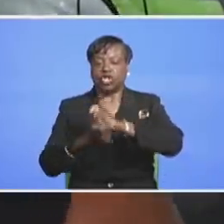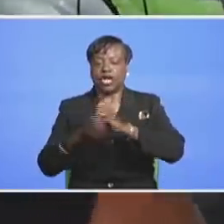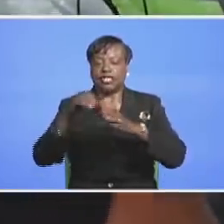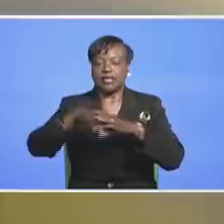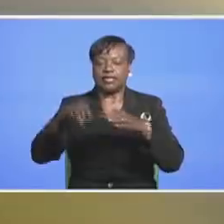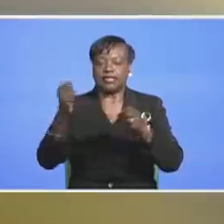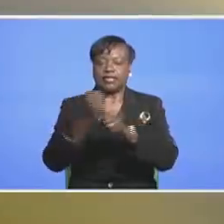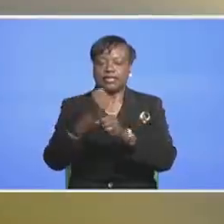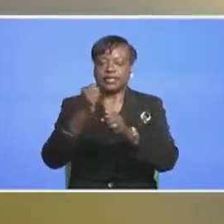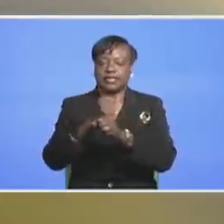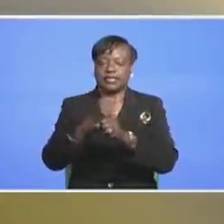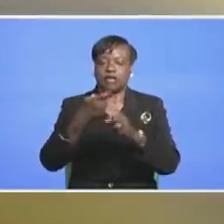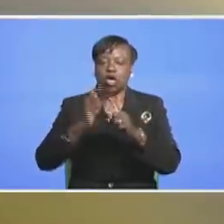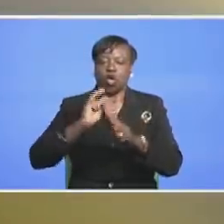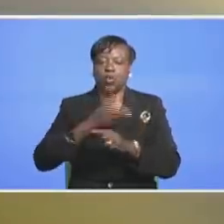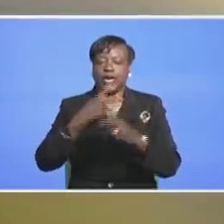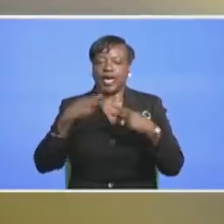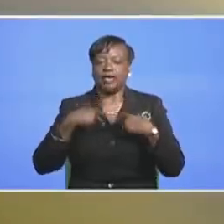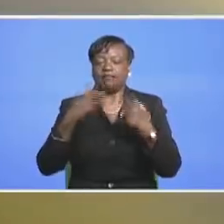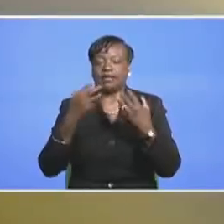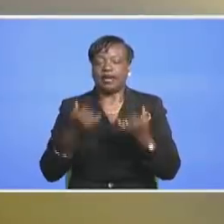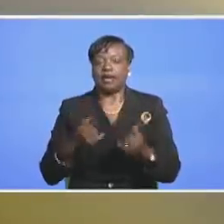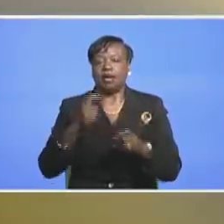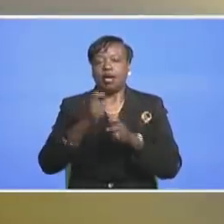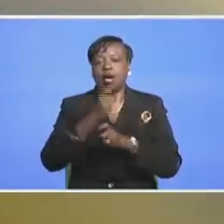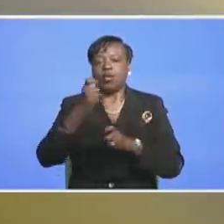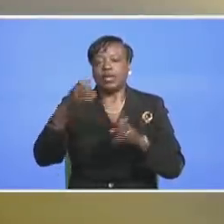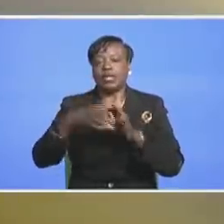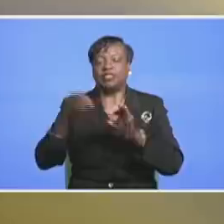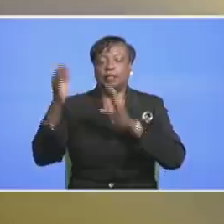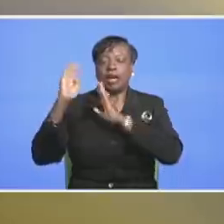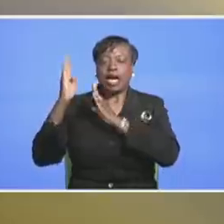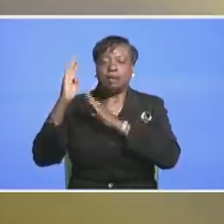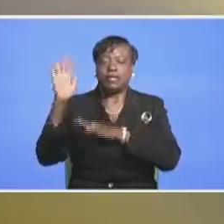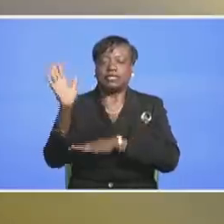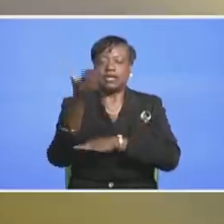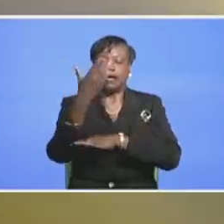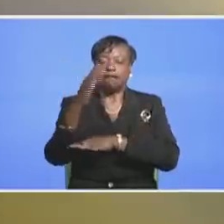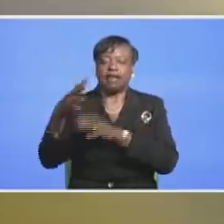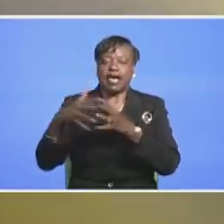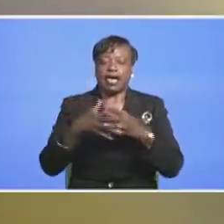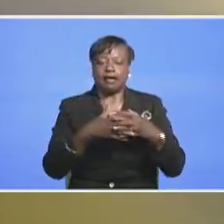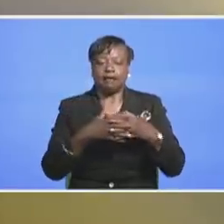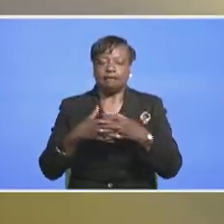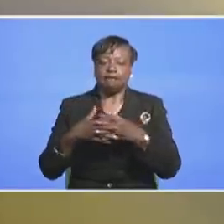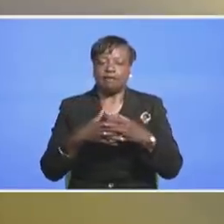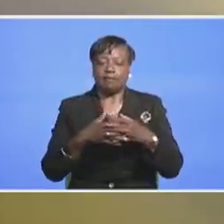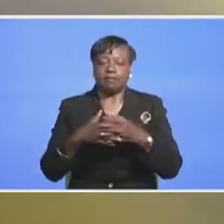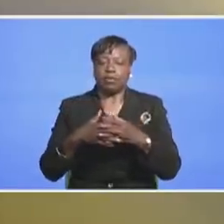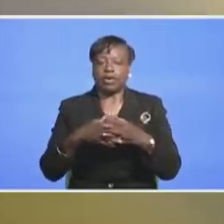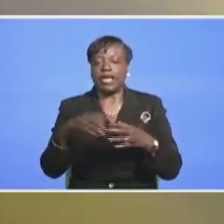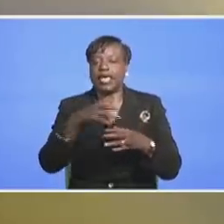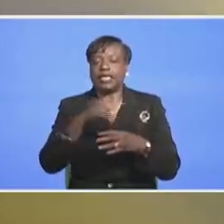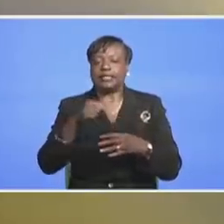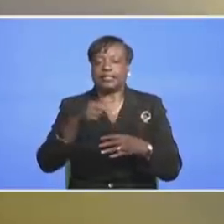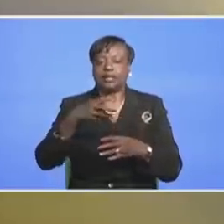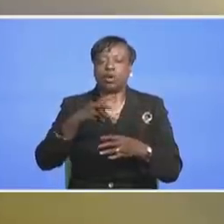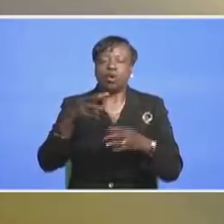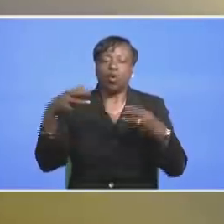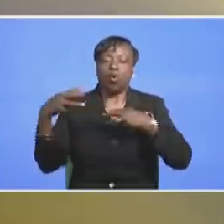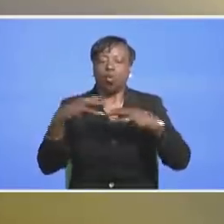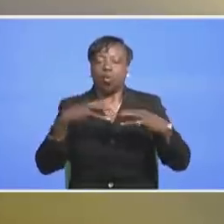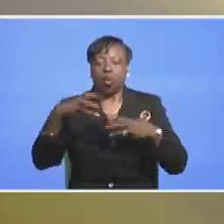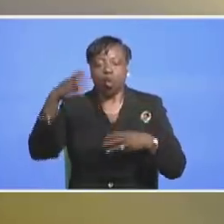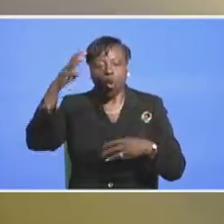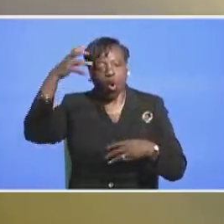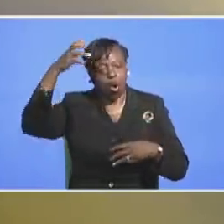now. Kicking in a win in the Bahamas Flag Football League was the Ashore Wind Warhawks. Head coach Tito Bethel